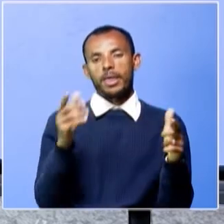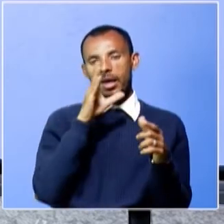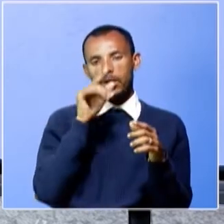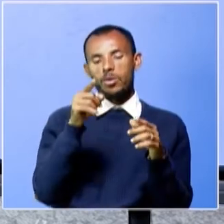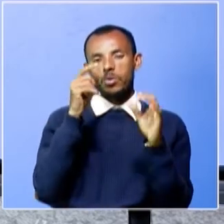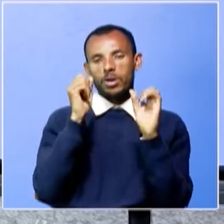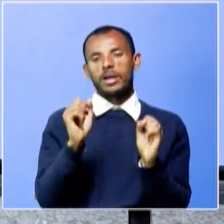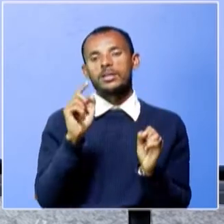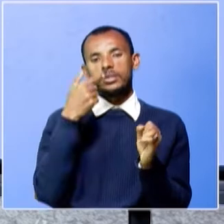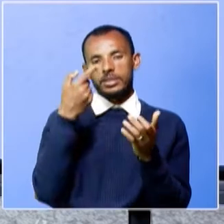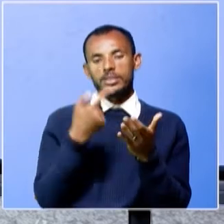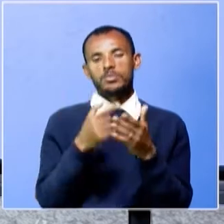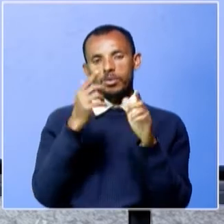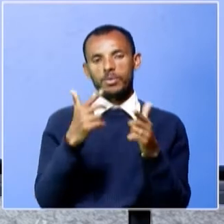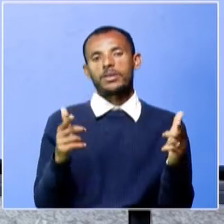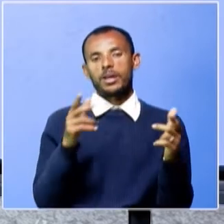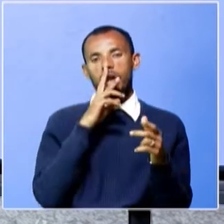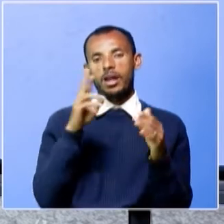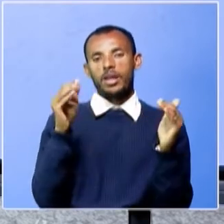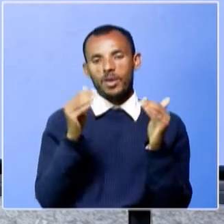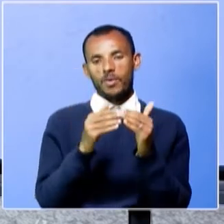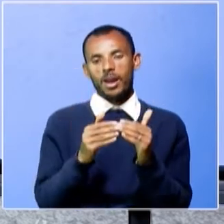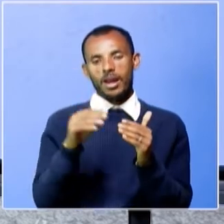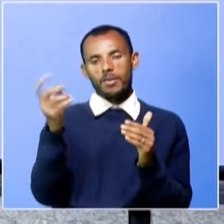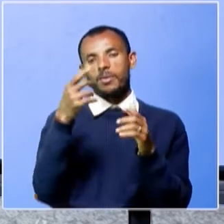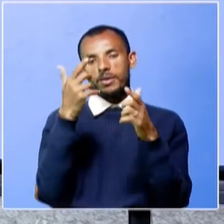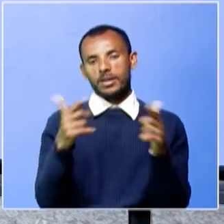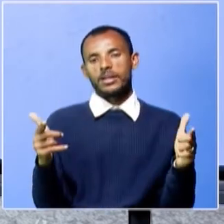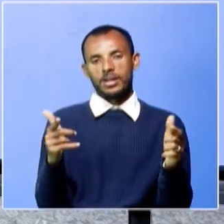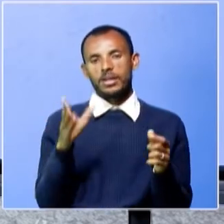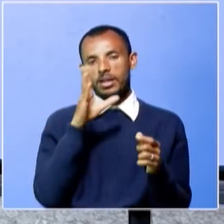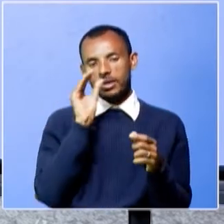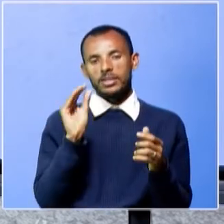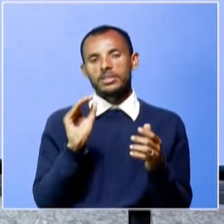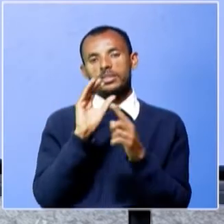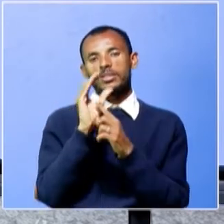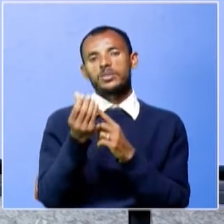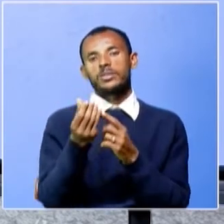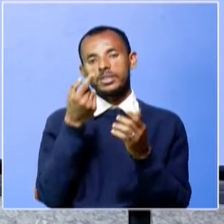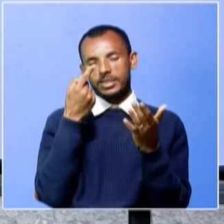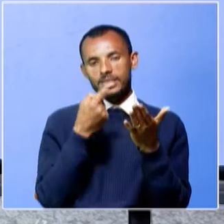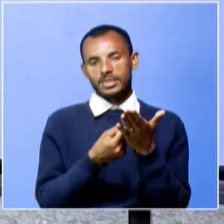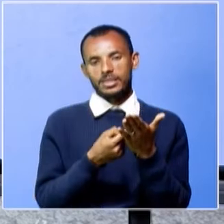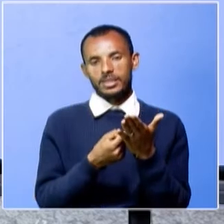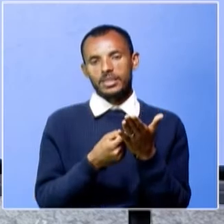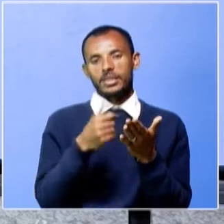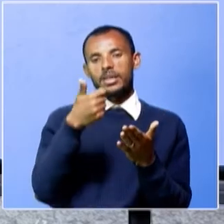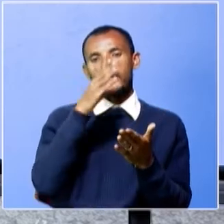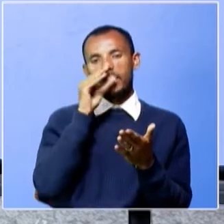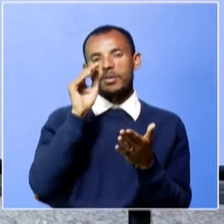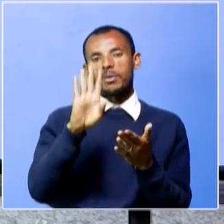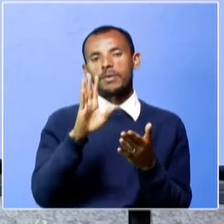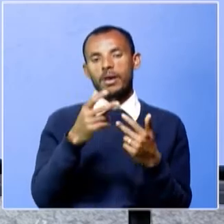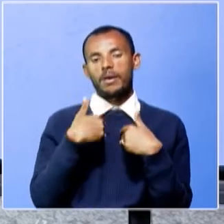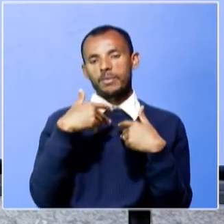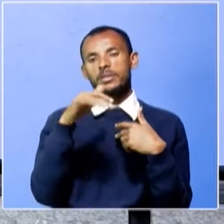you can say these probabilities are equally likely to occur, and the situation in A and B have the